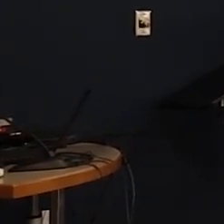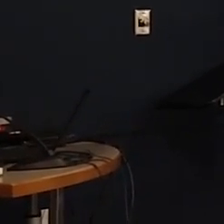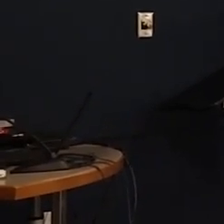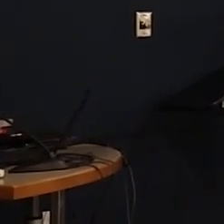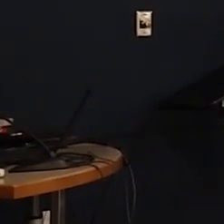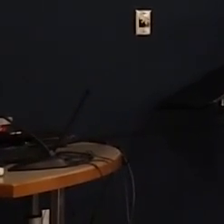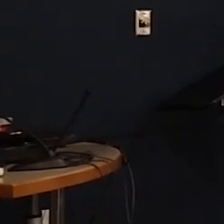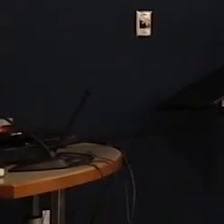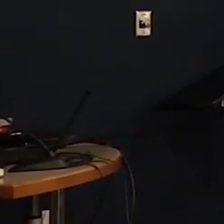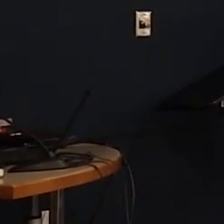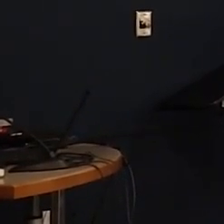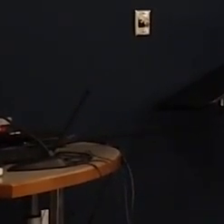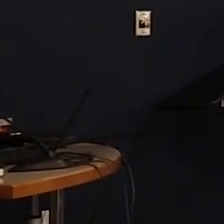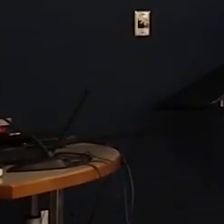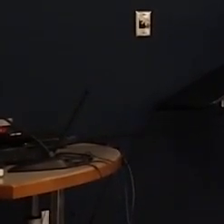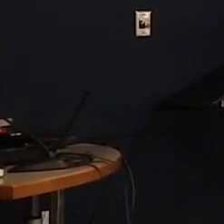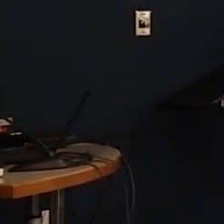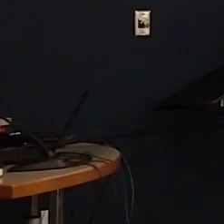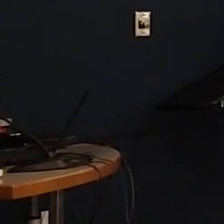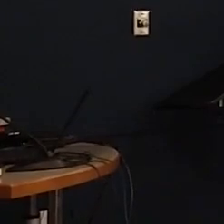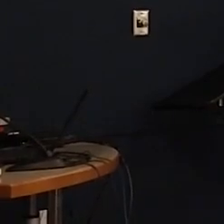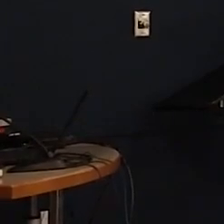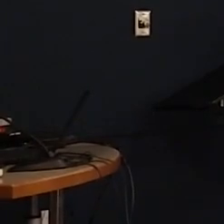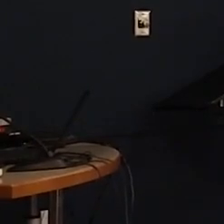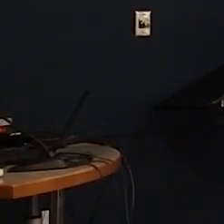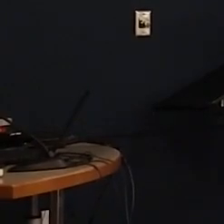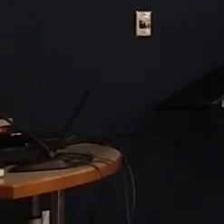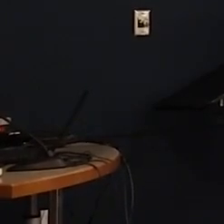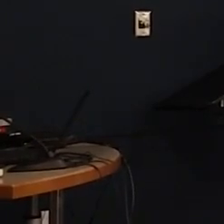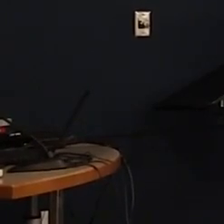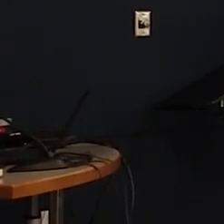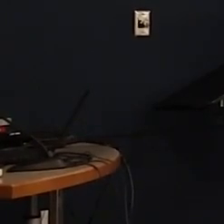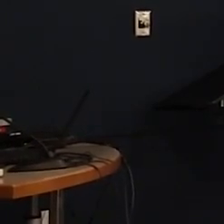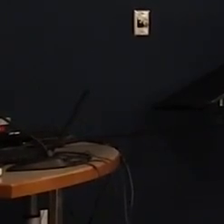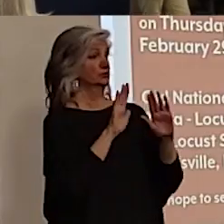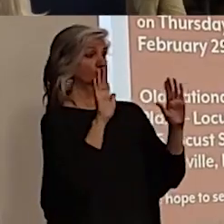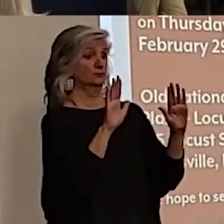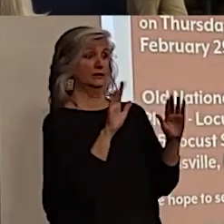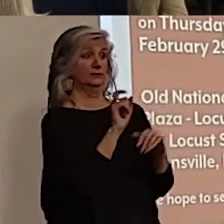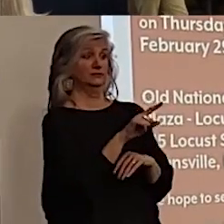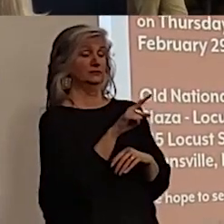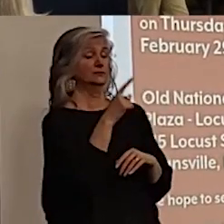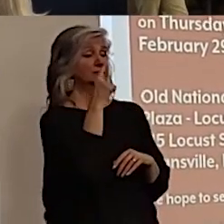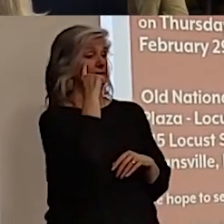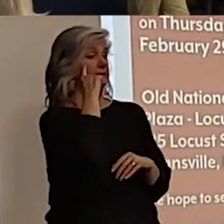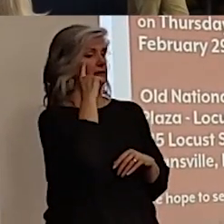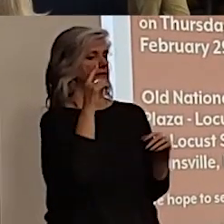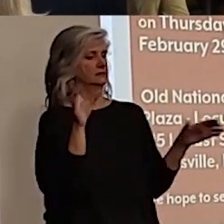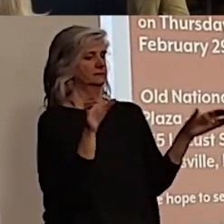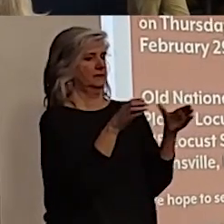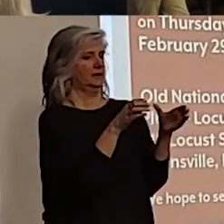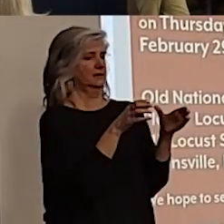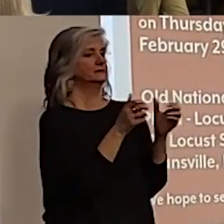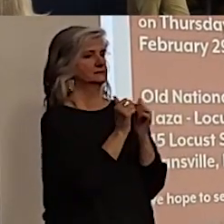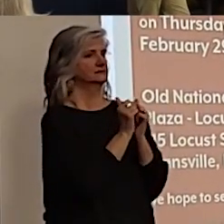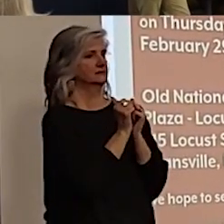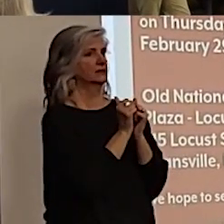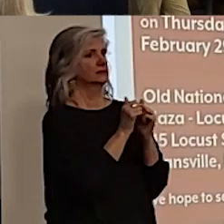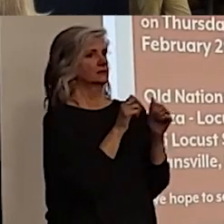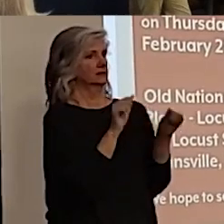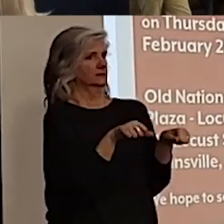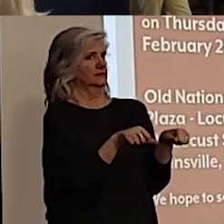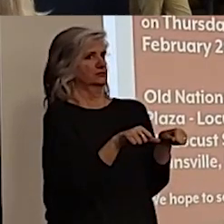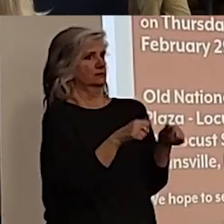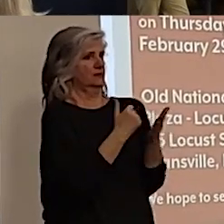state compared to CenterPoint South, that's a great question. We think that combining those two utilities could maybe potentially